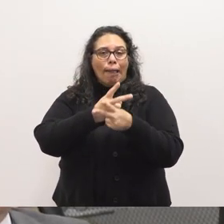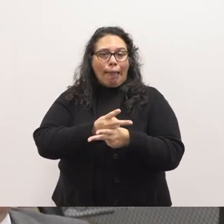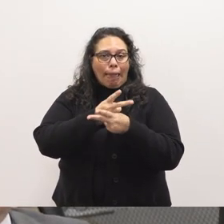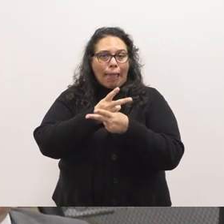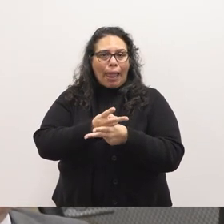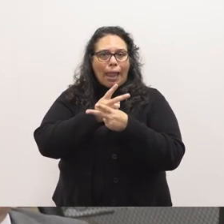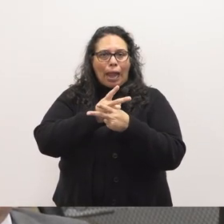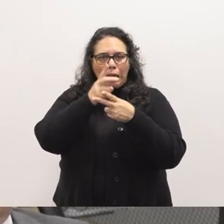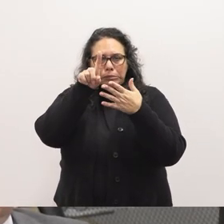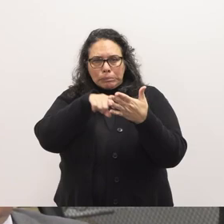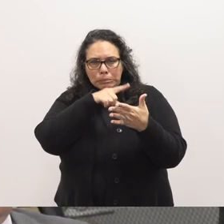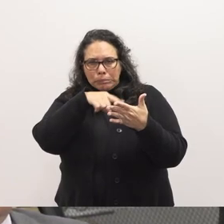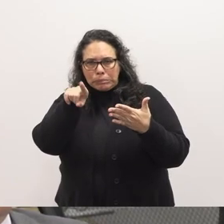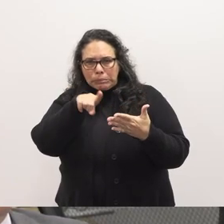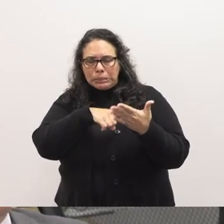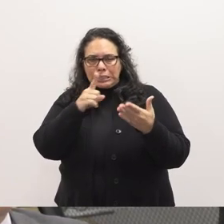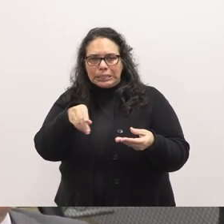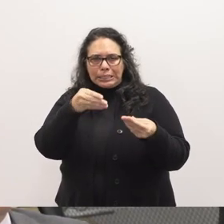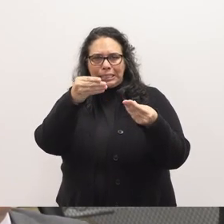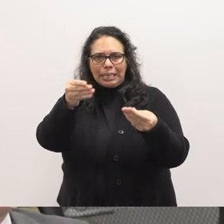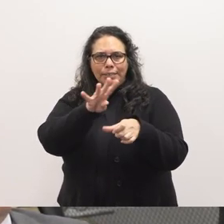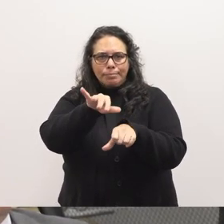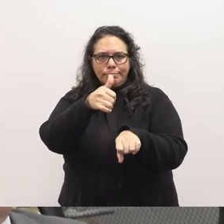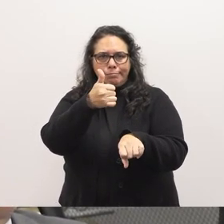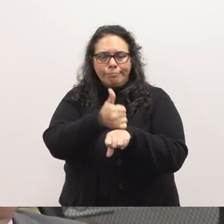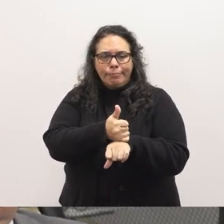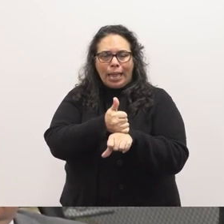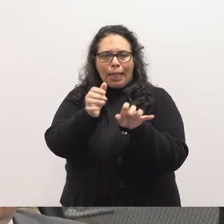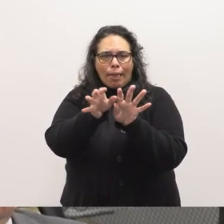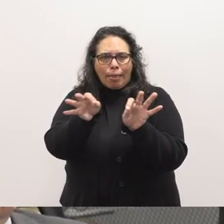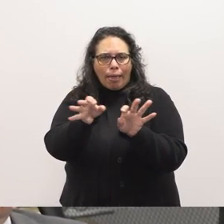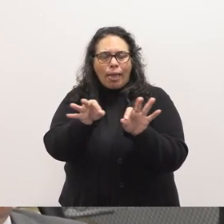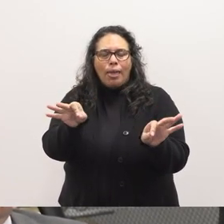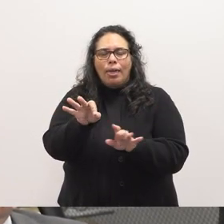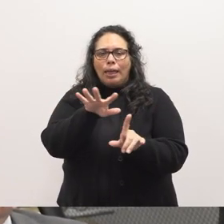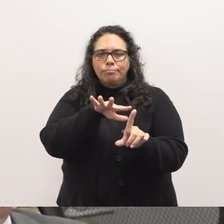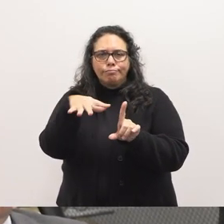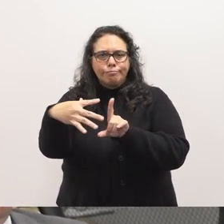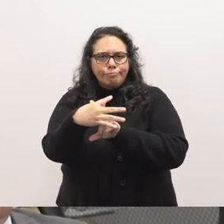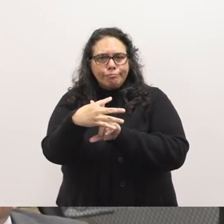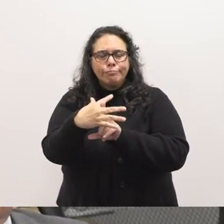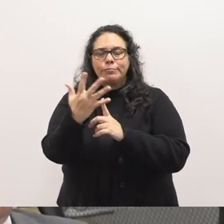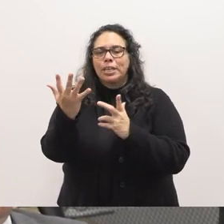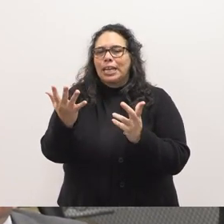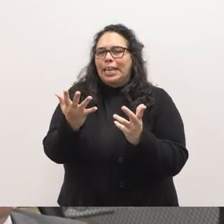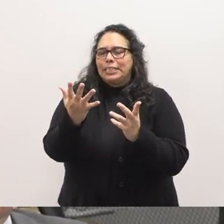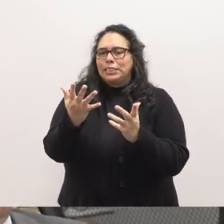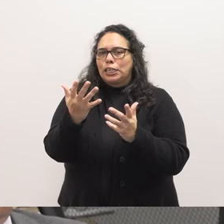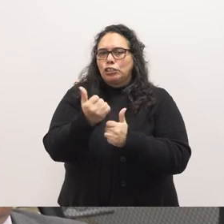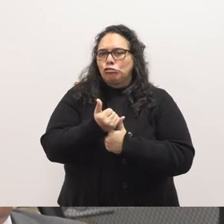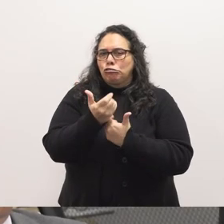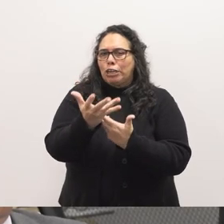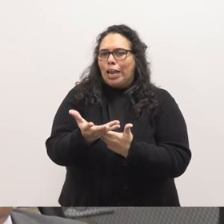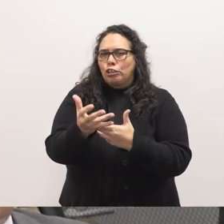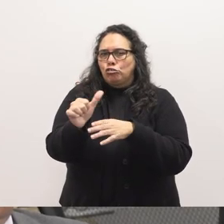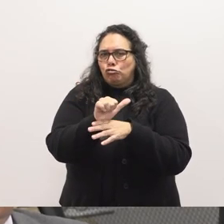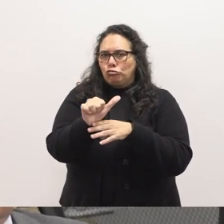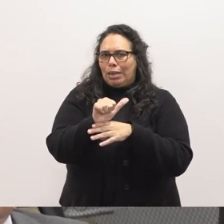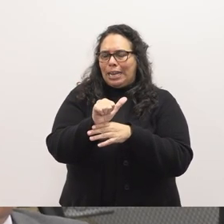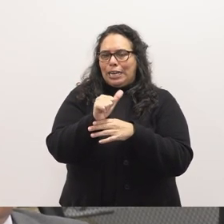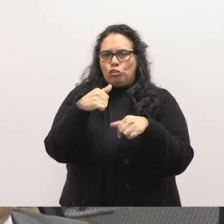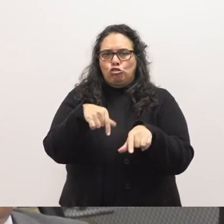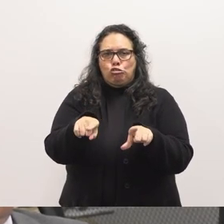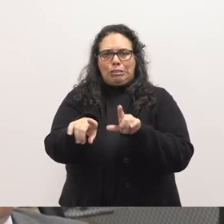the implementation of the content and messages being shared through training as you do in their selection. This has